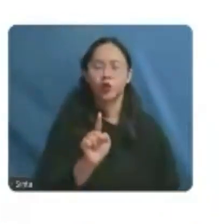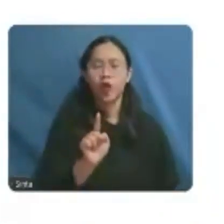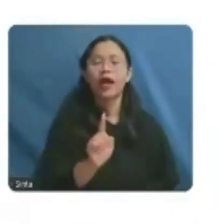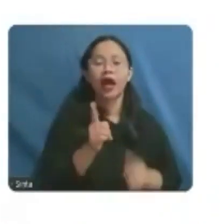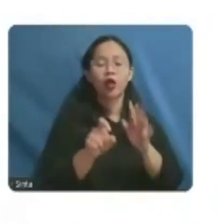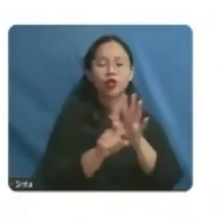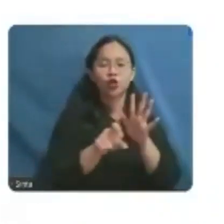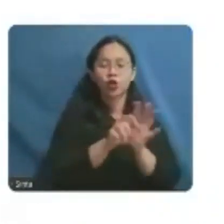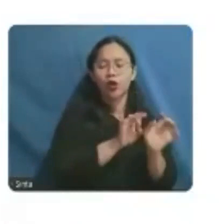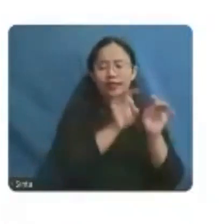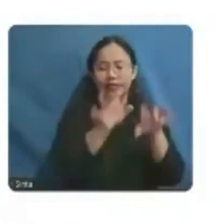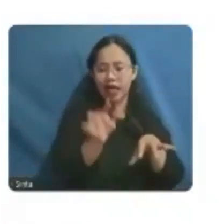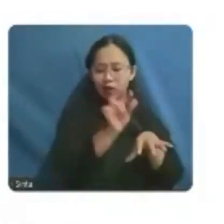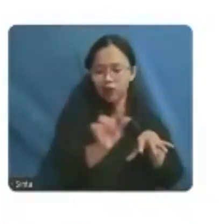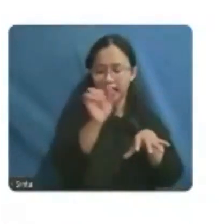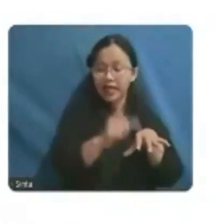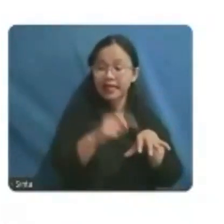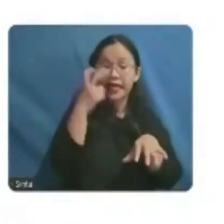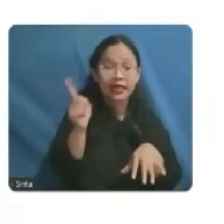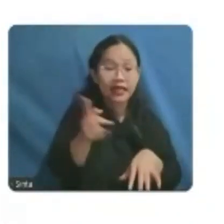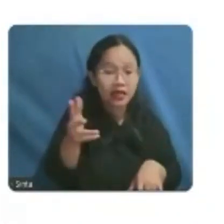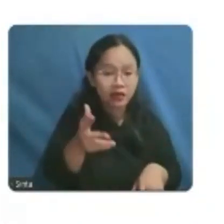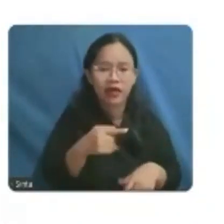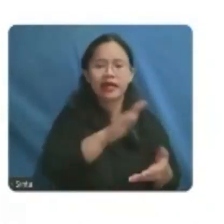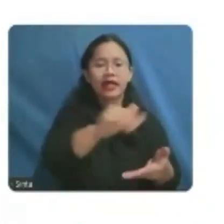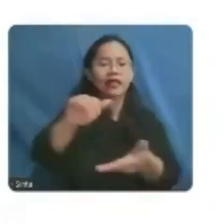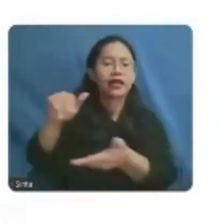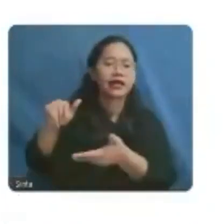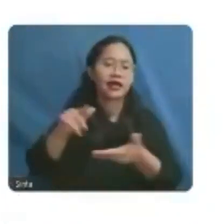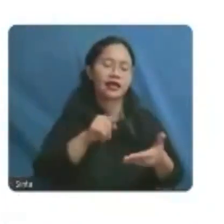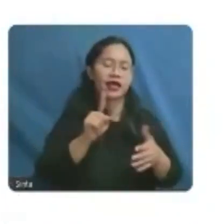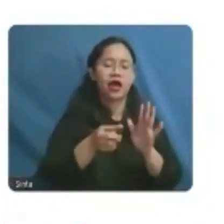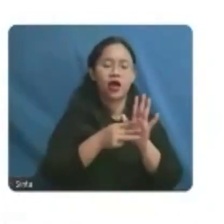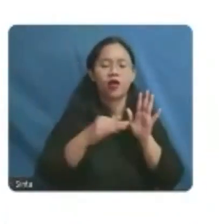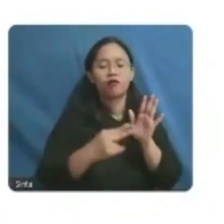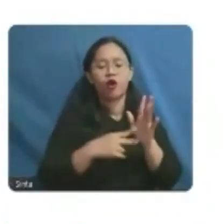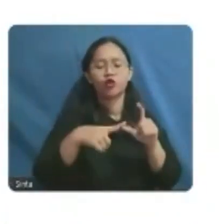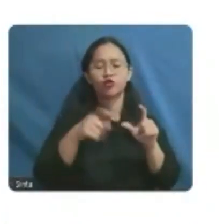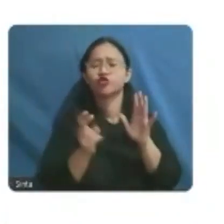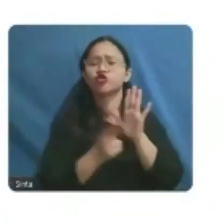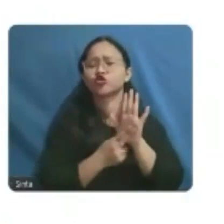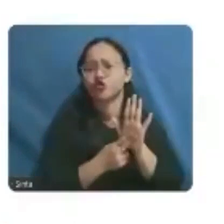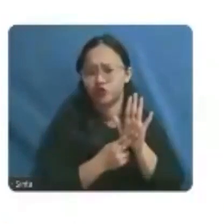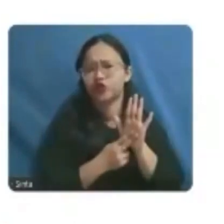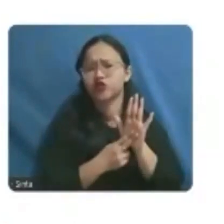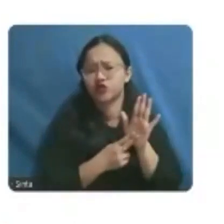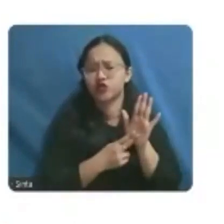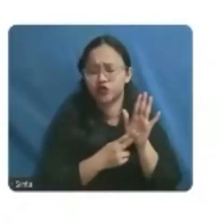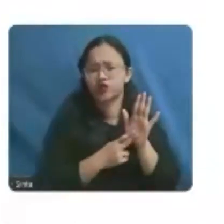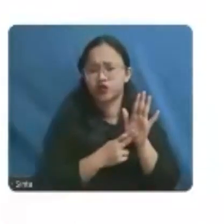go each year. But let's look at the environment. Who are the children who are getting